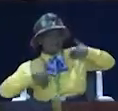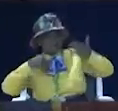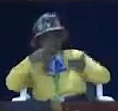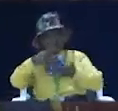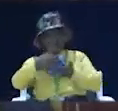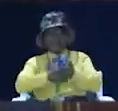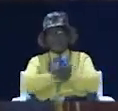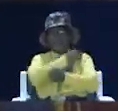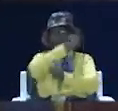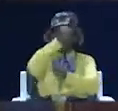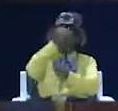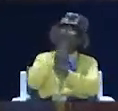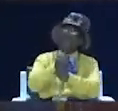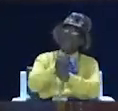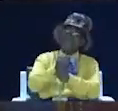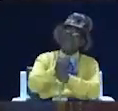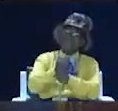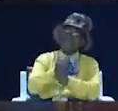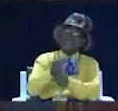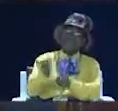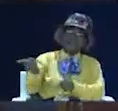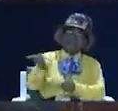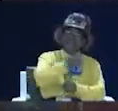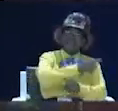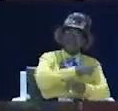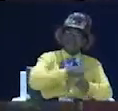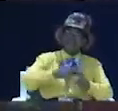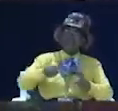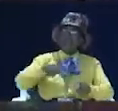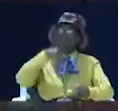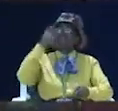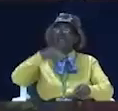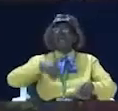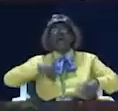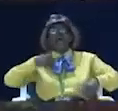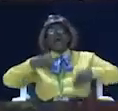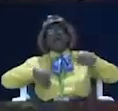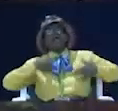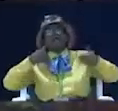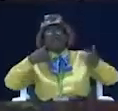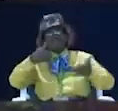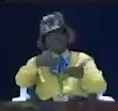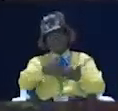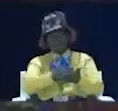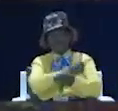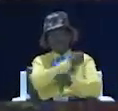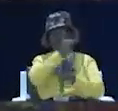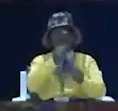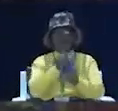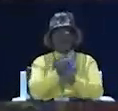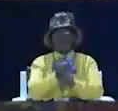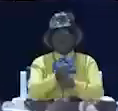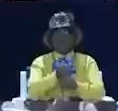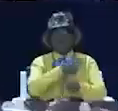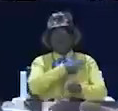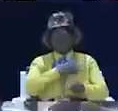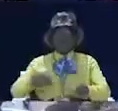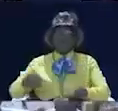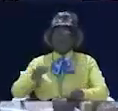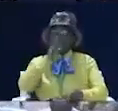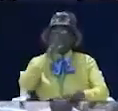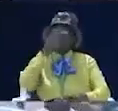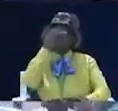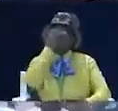You can't say Happy New Year and be frowning. Say Happy New Year. The word is happy, happy.